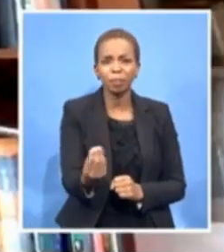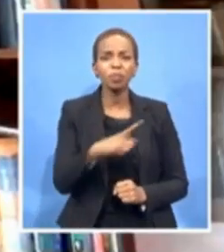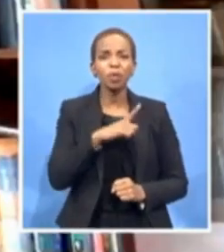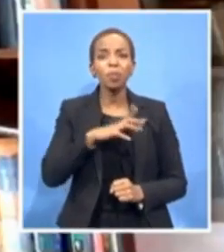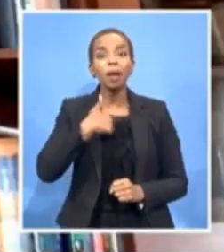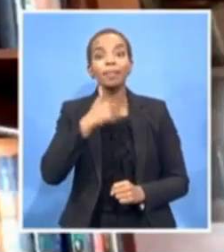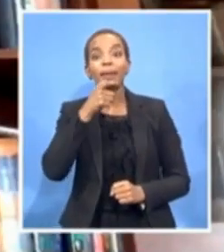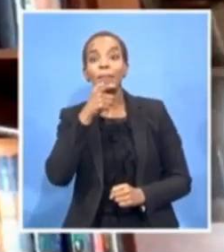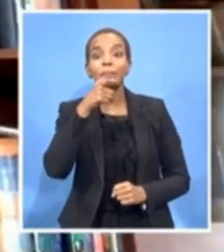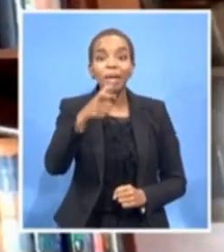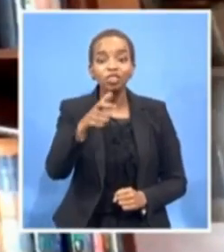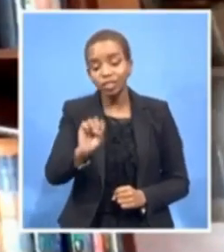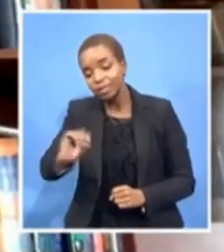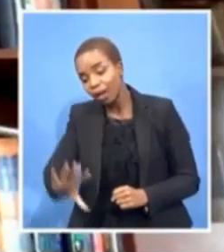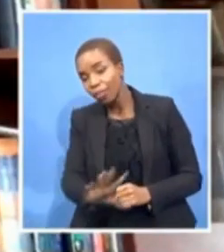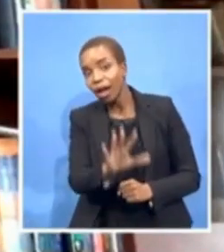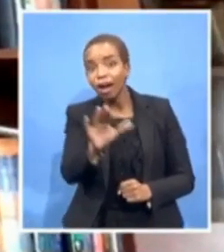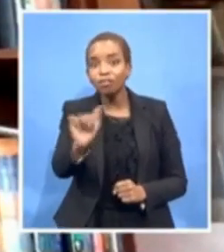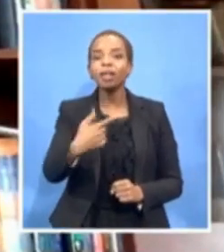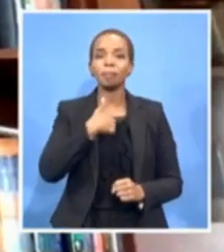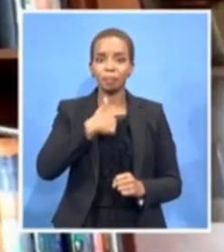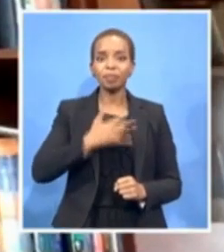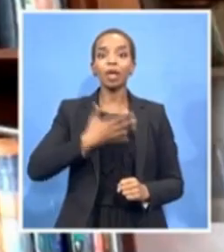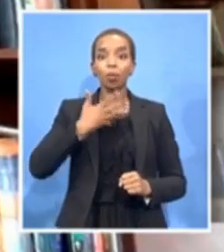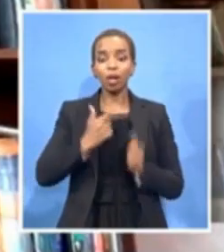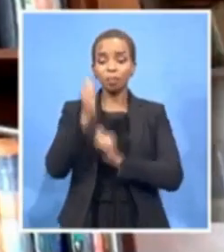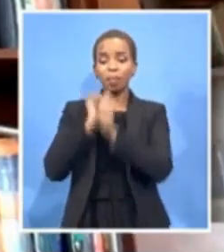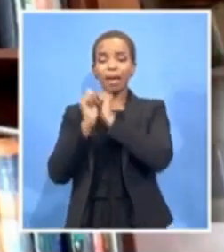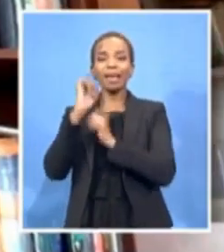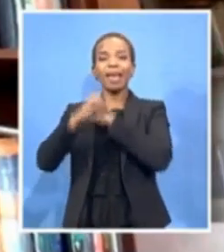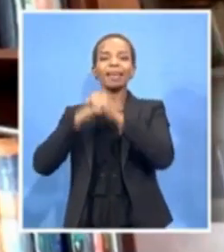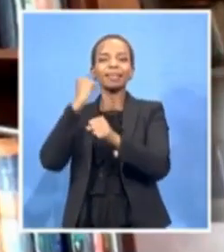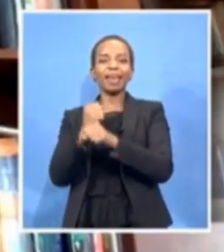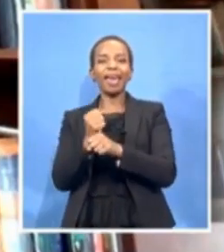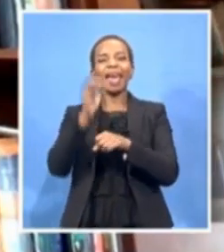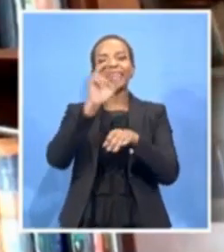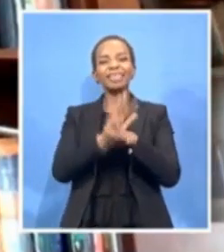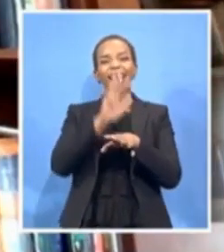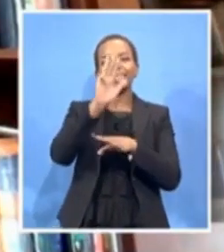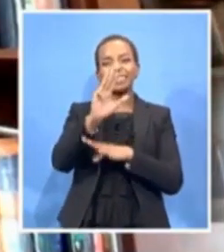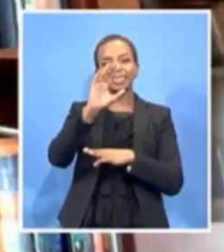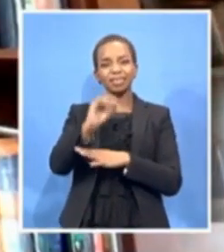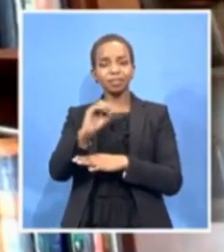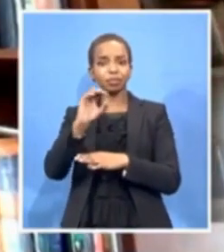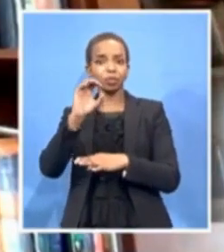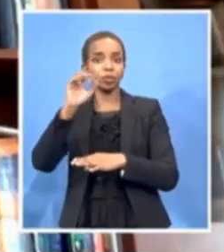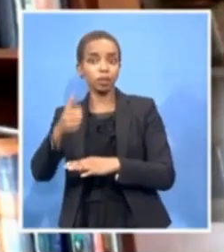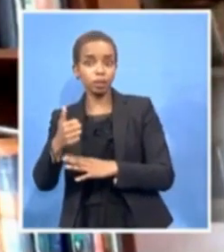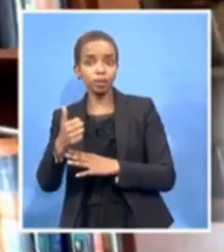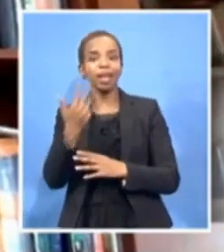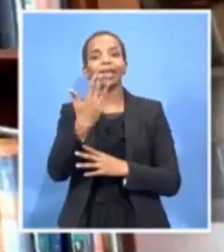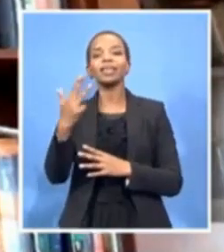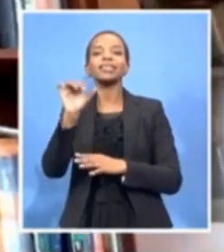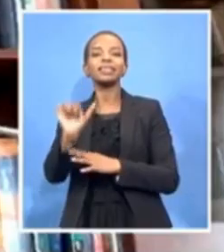year 1906, just to inform us, particularly the younger Africans, that the idea